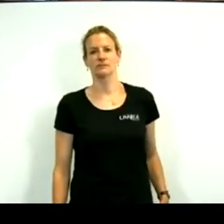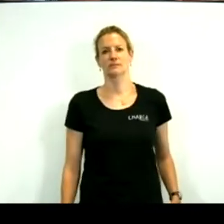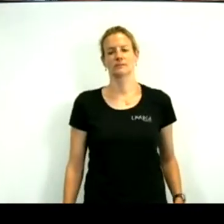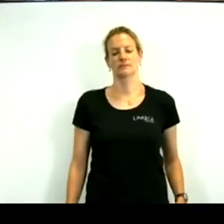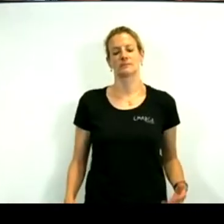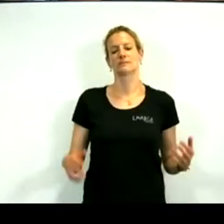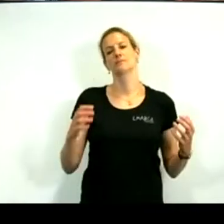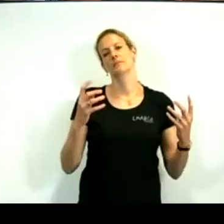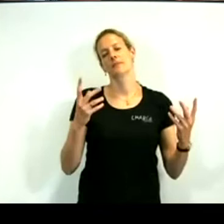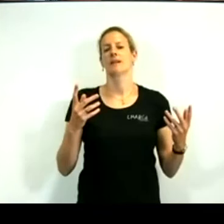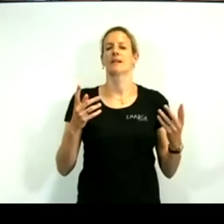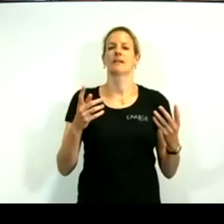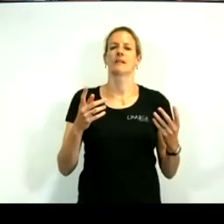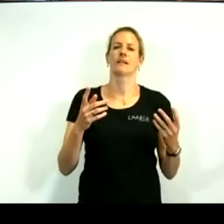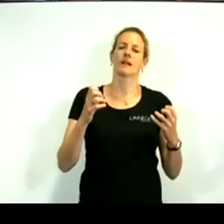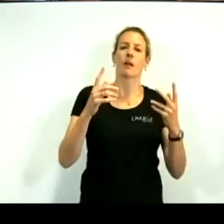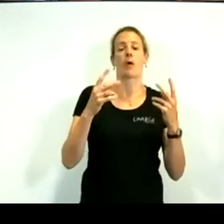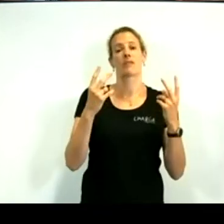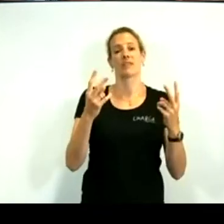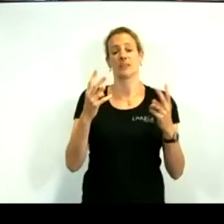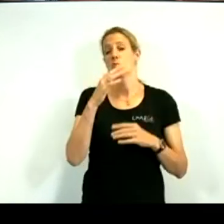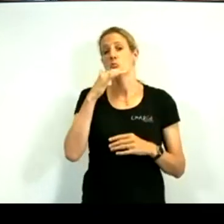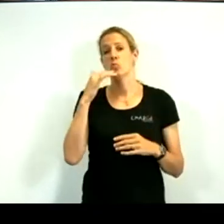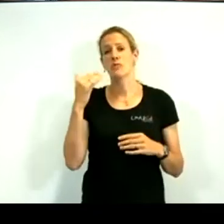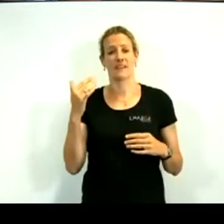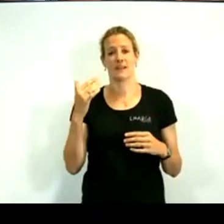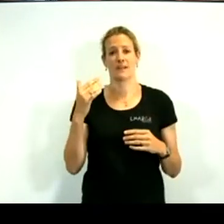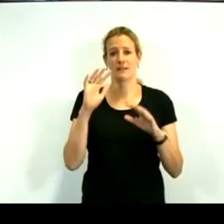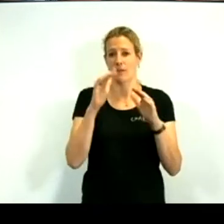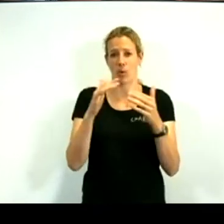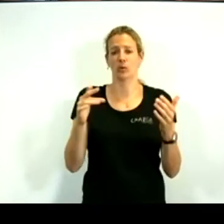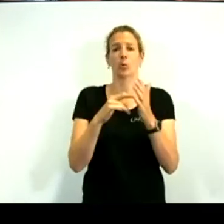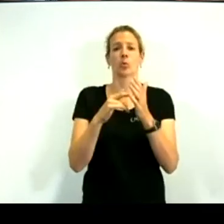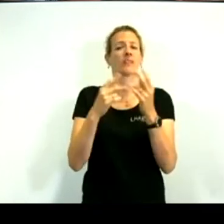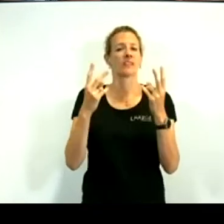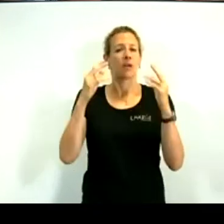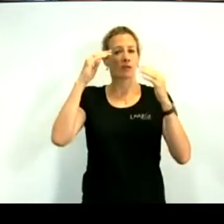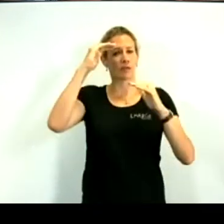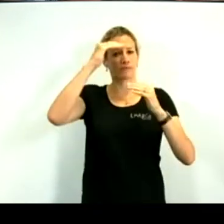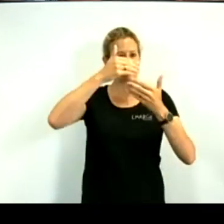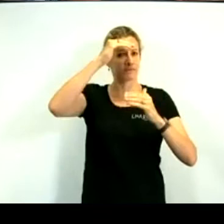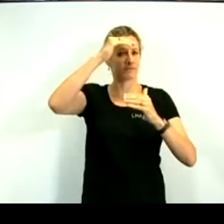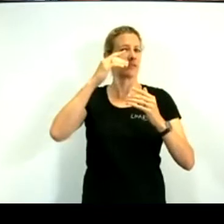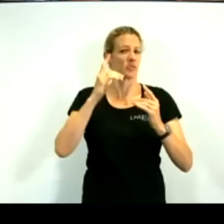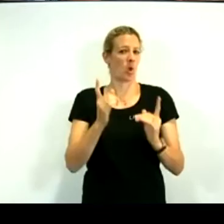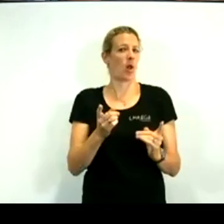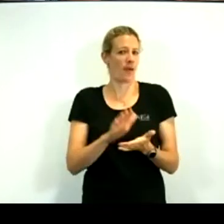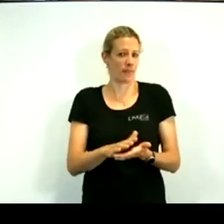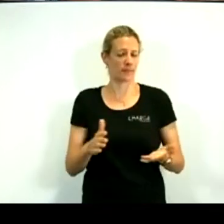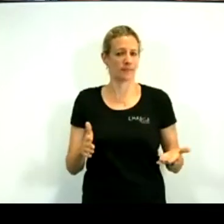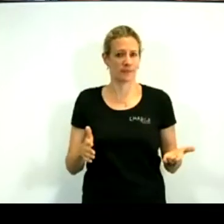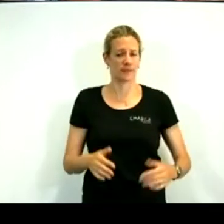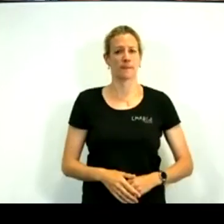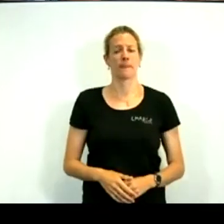the eyelids have to close. Now, in facial palsy, I said one side of the face, the eye tends to be